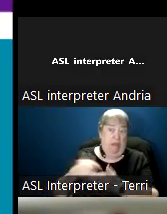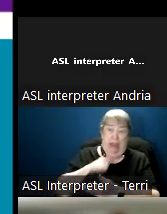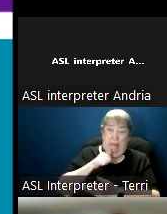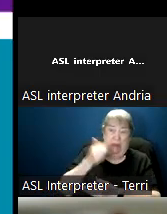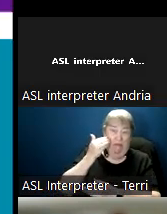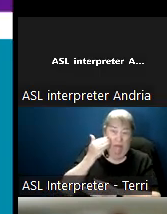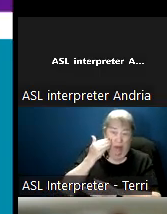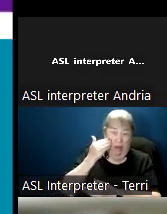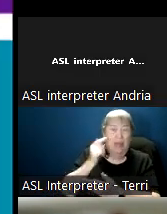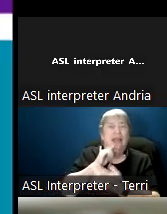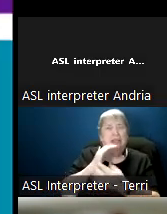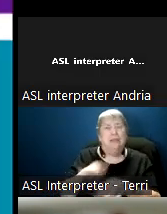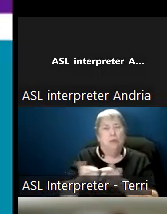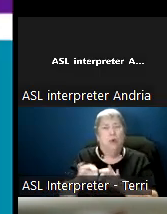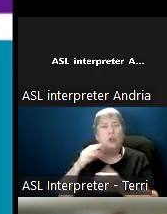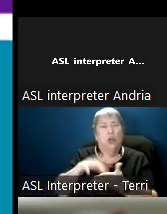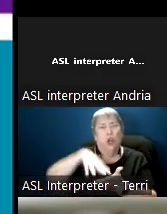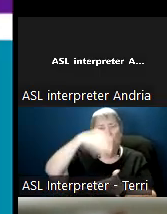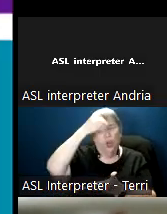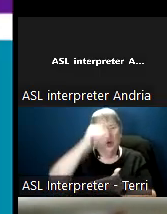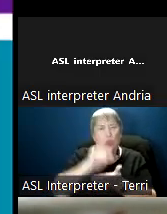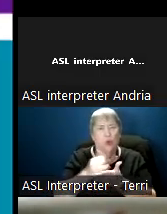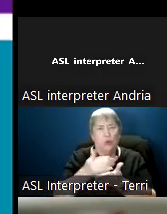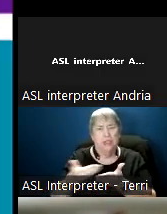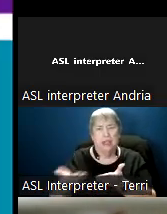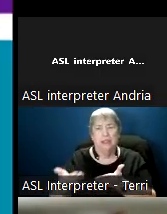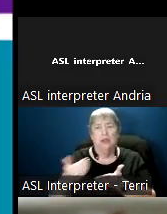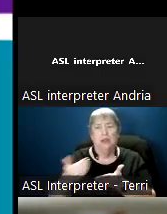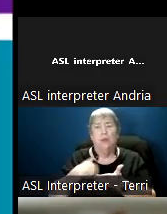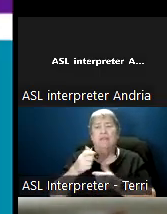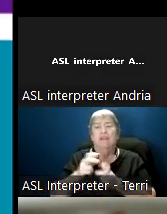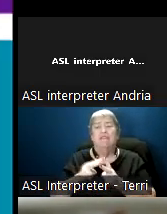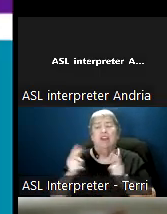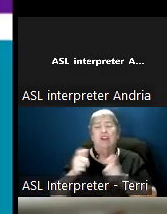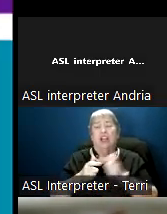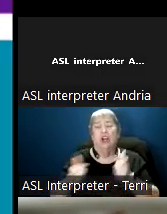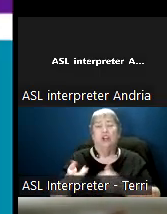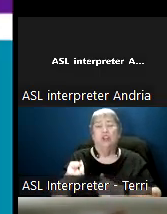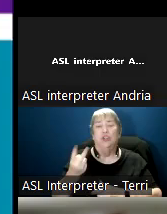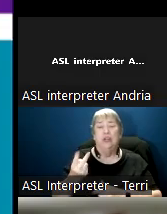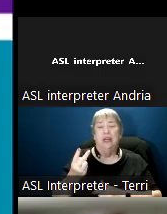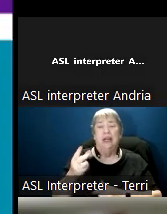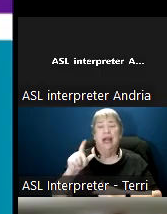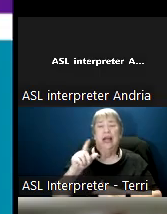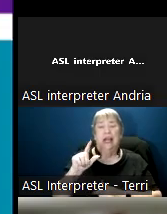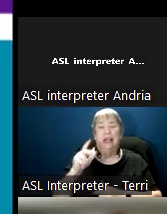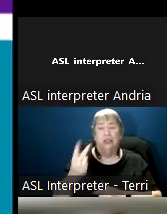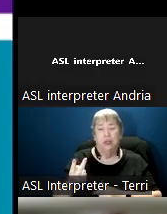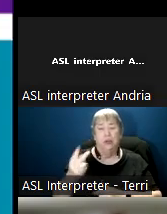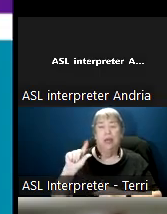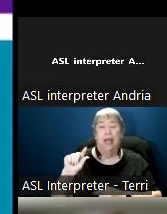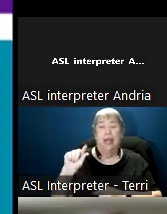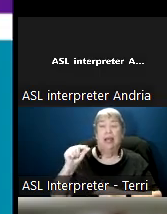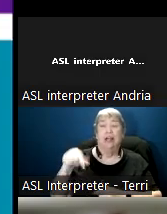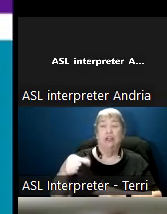have a very large 2S LGBTQIA plus community in Maryland. We have a very large